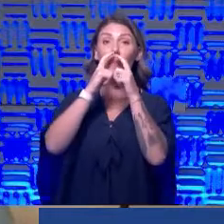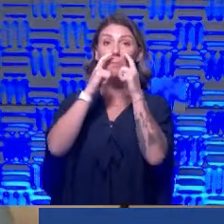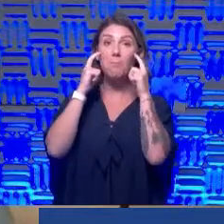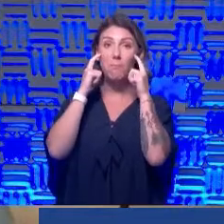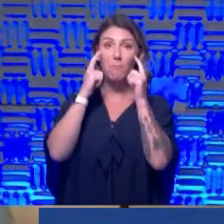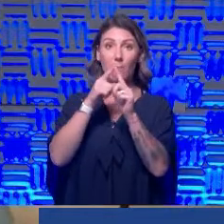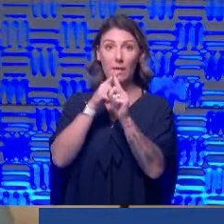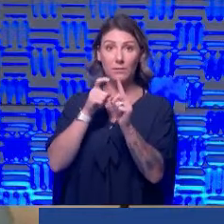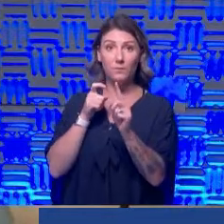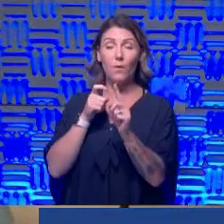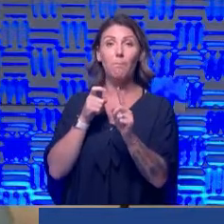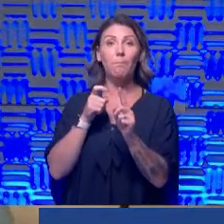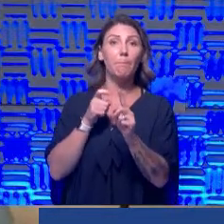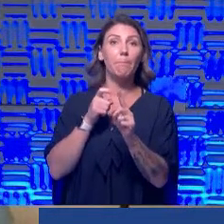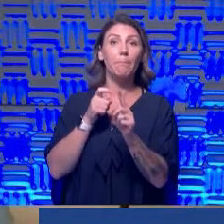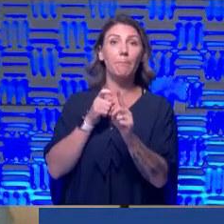from